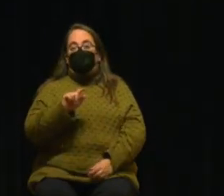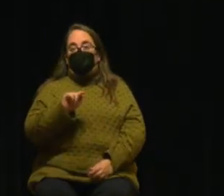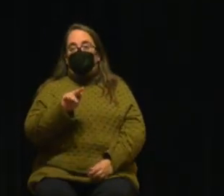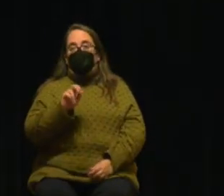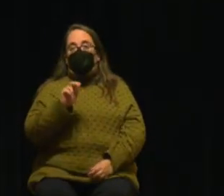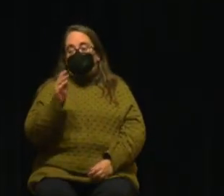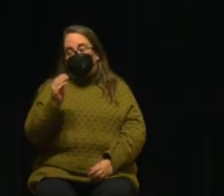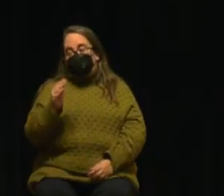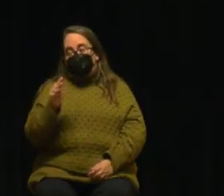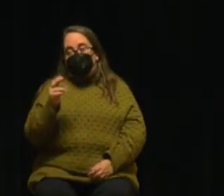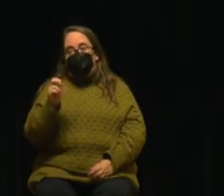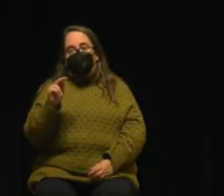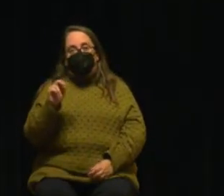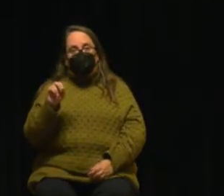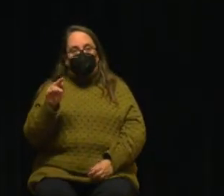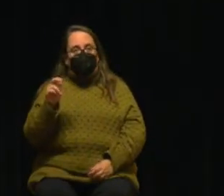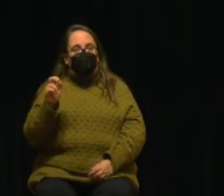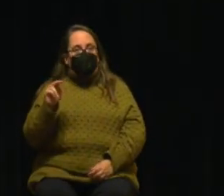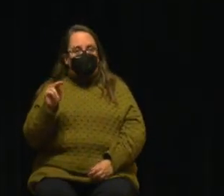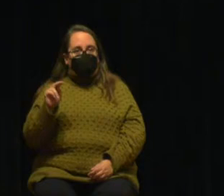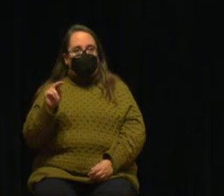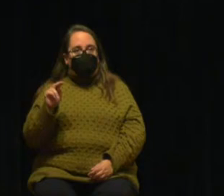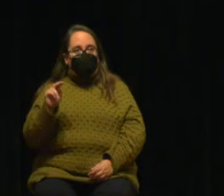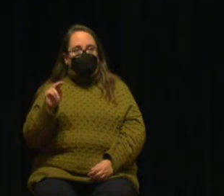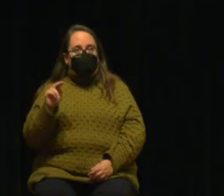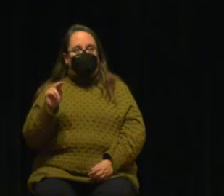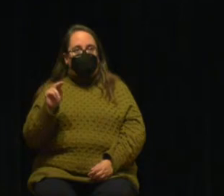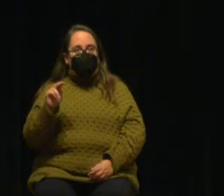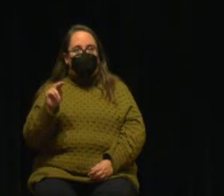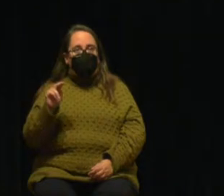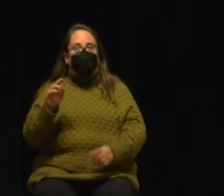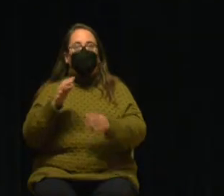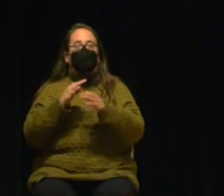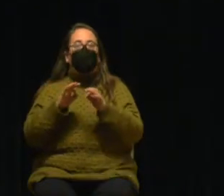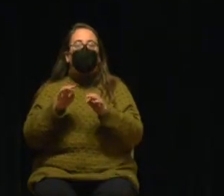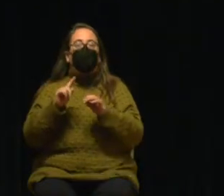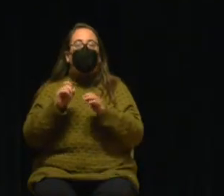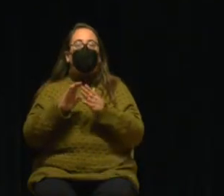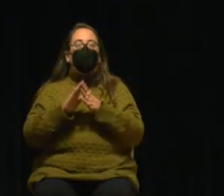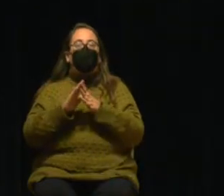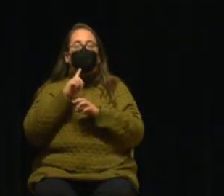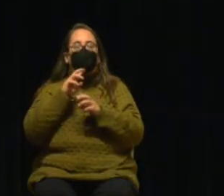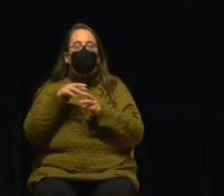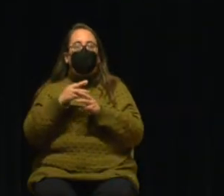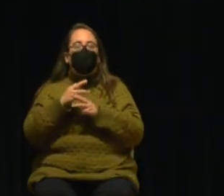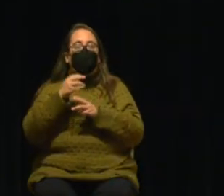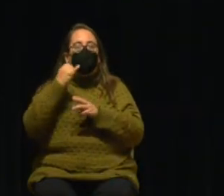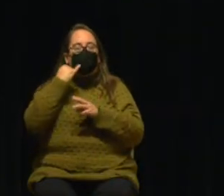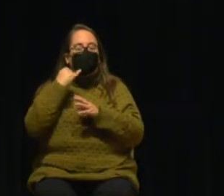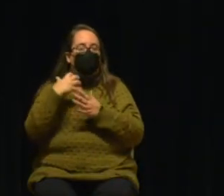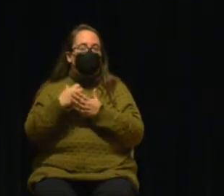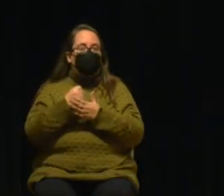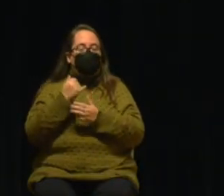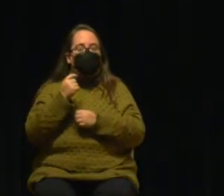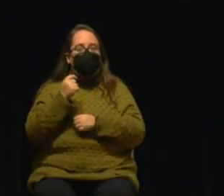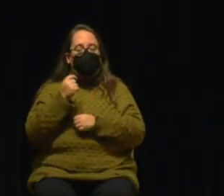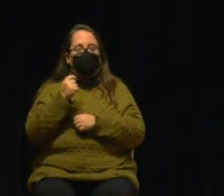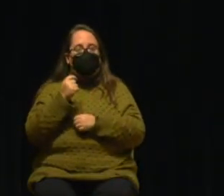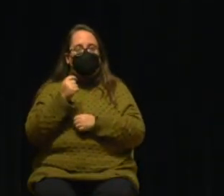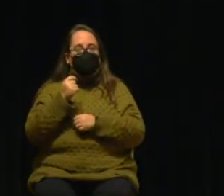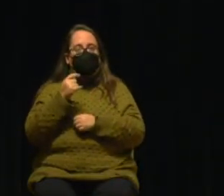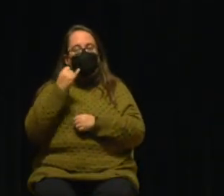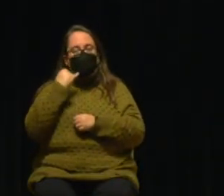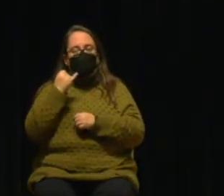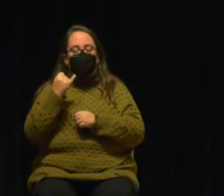Jane Johnson, however, was that this freedom would only become a reality if she seized it, if she came with